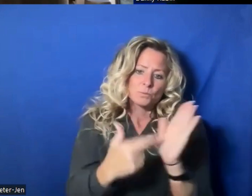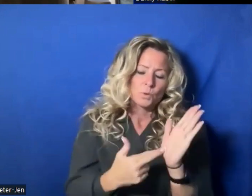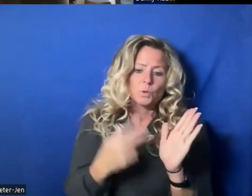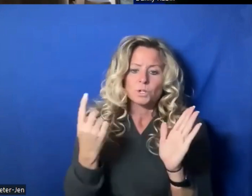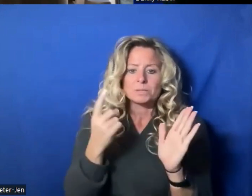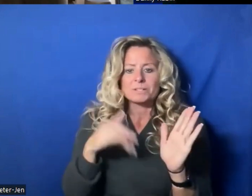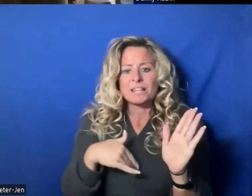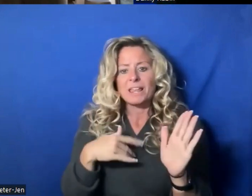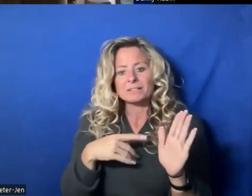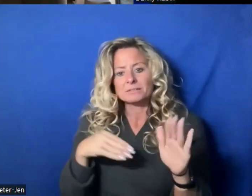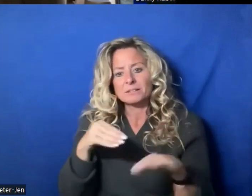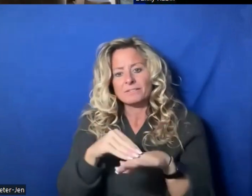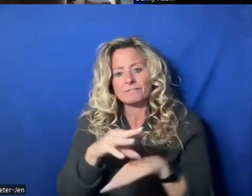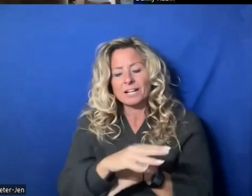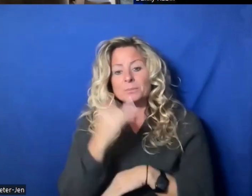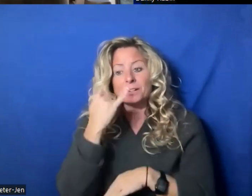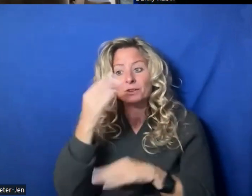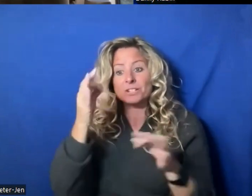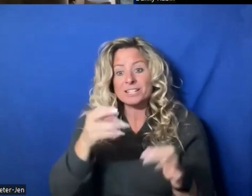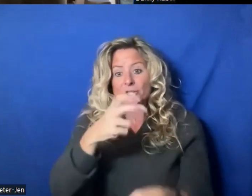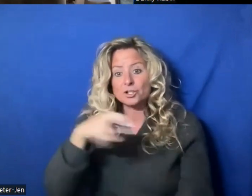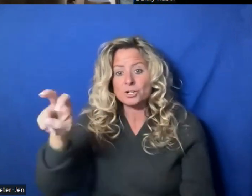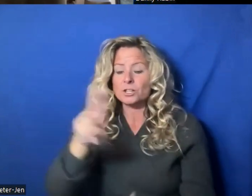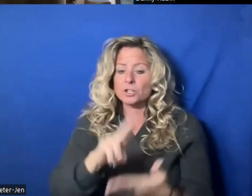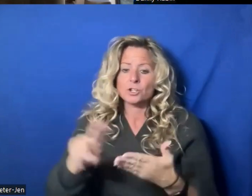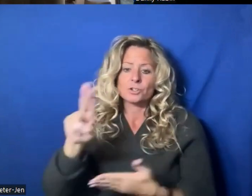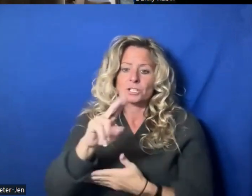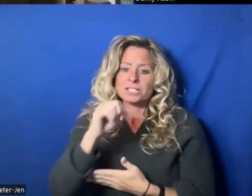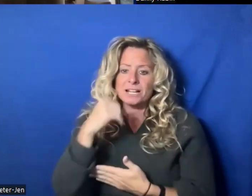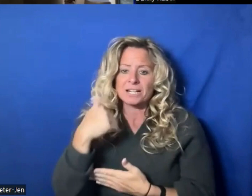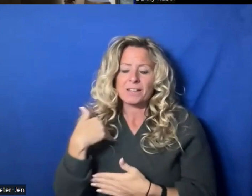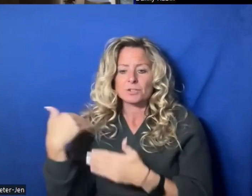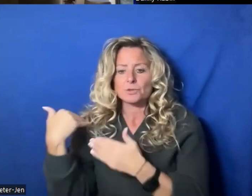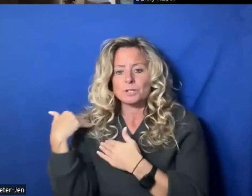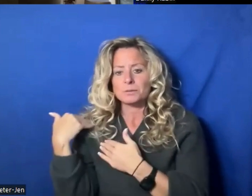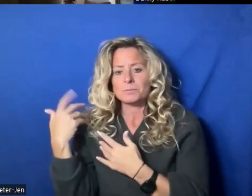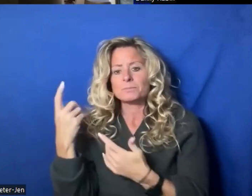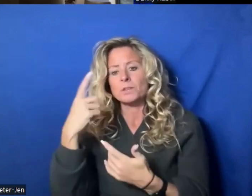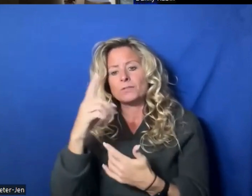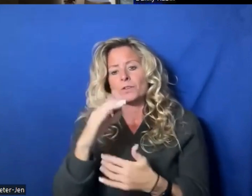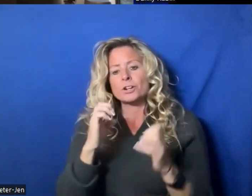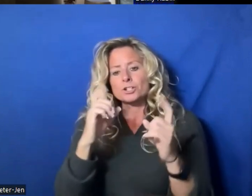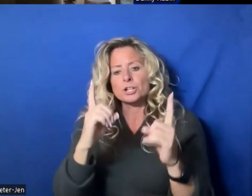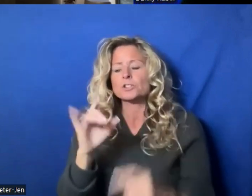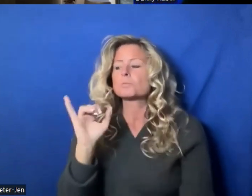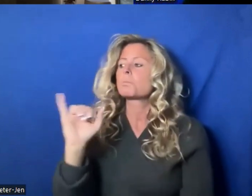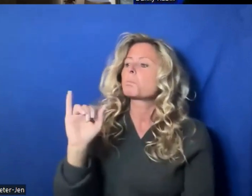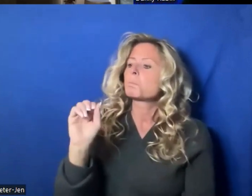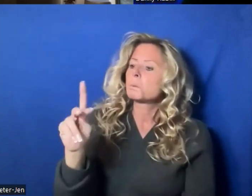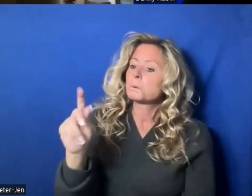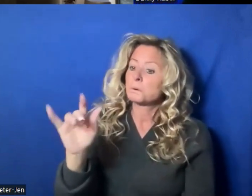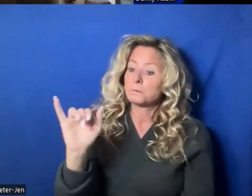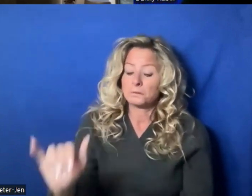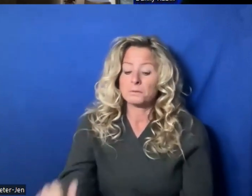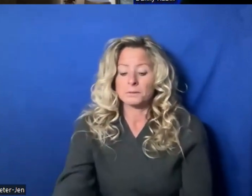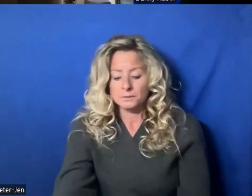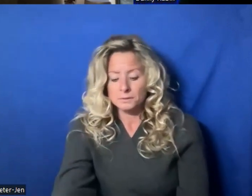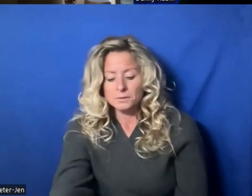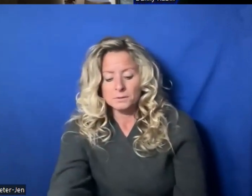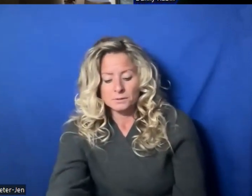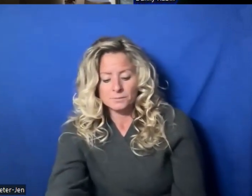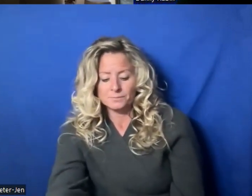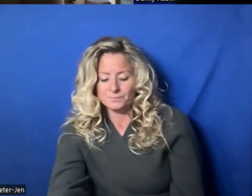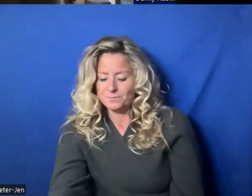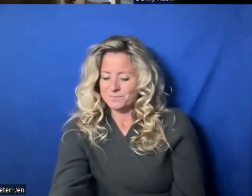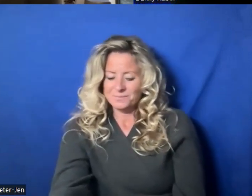that effect. But if they do choose to transfer, then the university is not on the hook for their education. Okay. Okay. I didn't know Mhm. about that. Yeah, We have new a rules